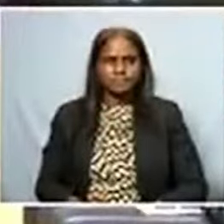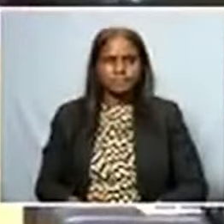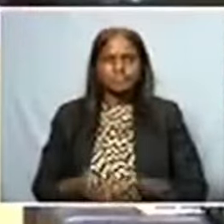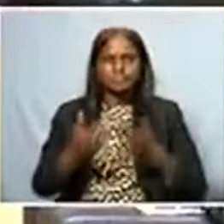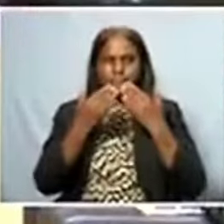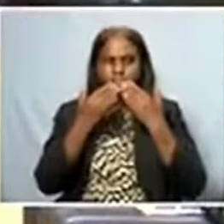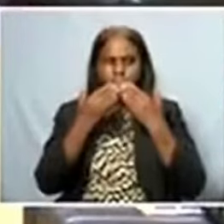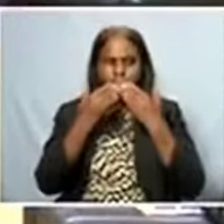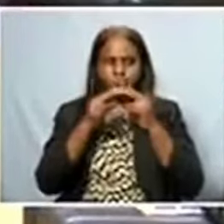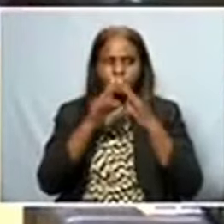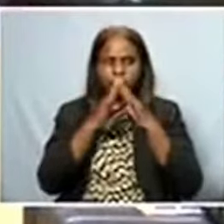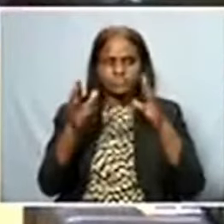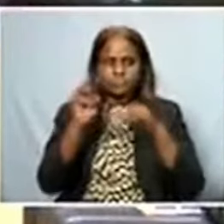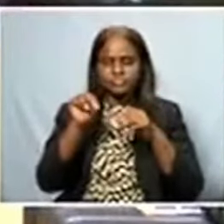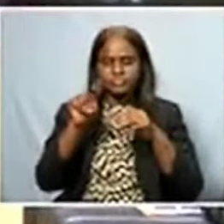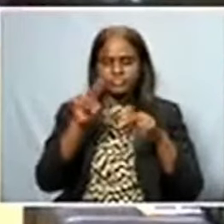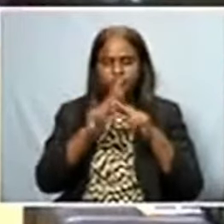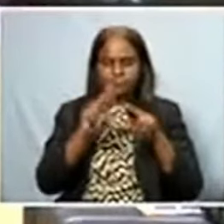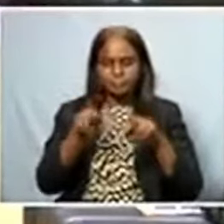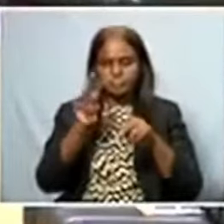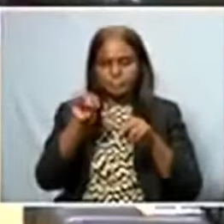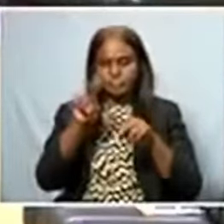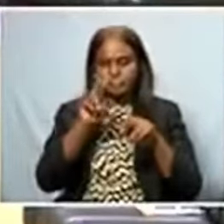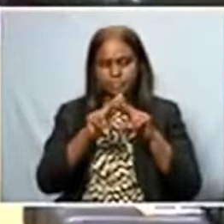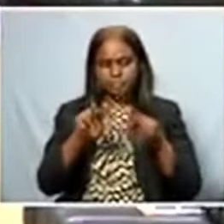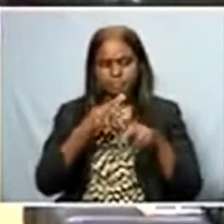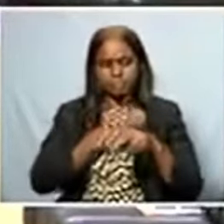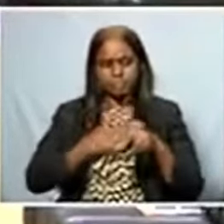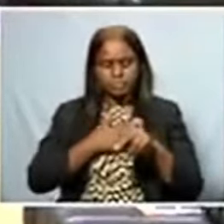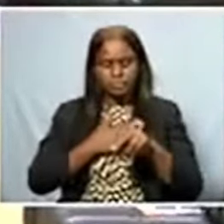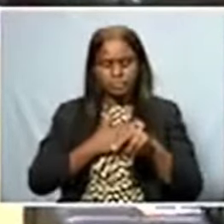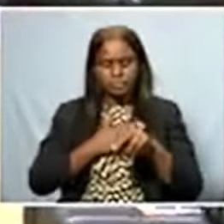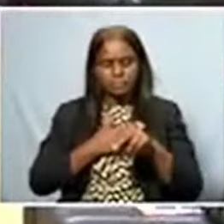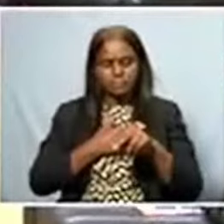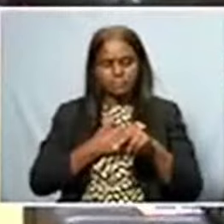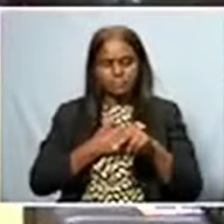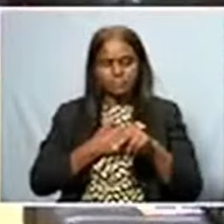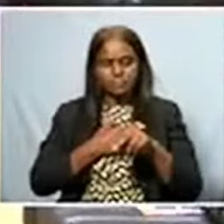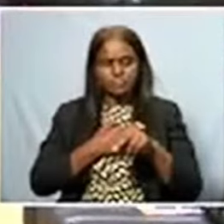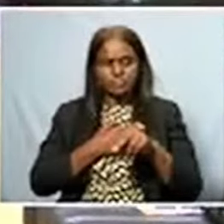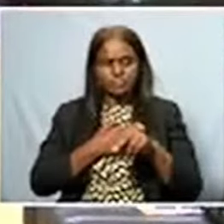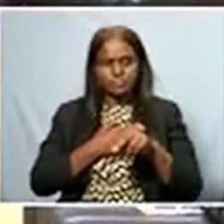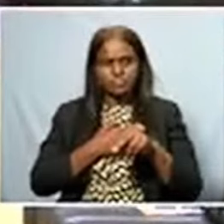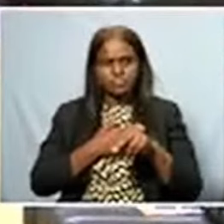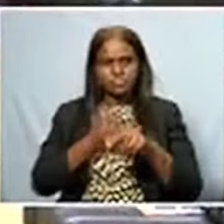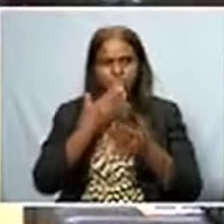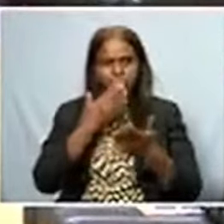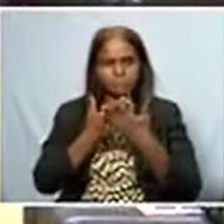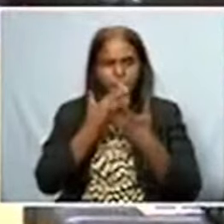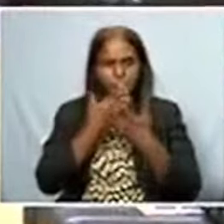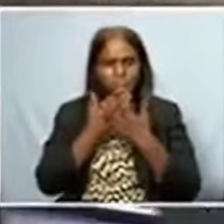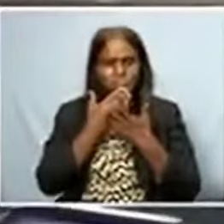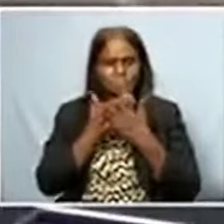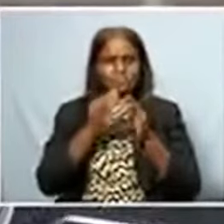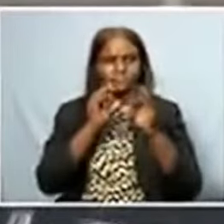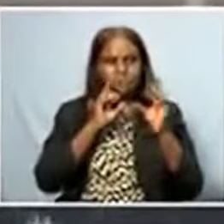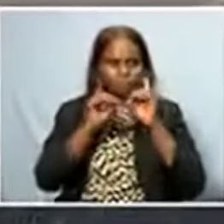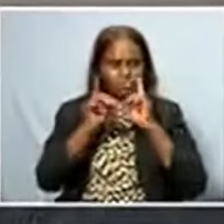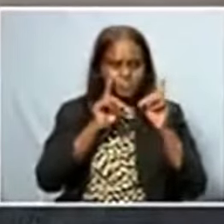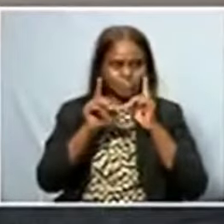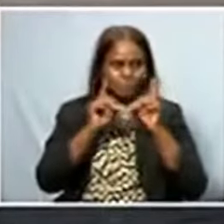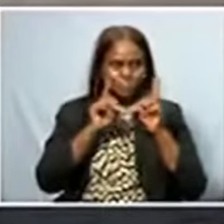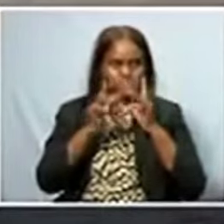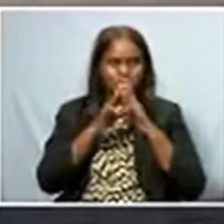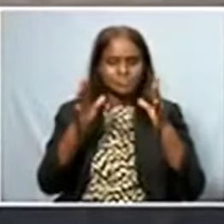Thank you, Mr. Chairperson. Mr. Chairperson. Mr. Kampyongo, this time around you are in a very good mood. You are debating too much.